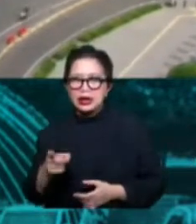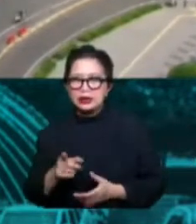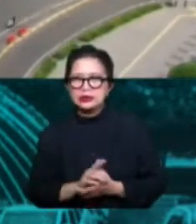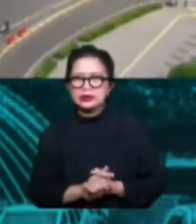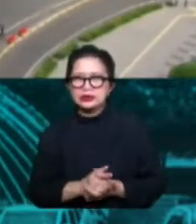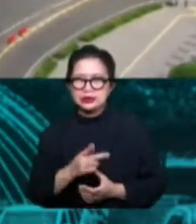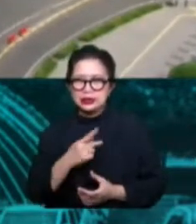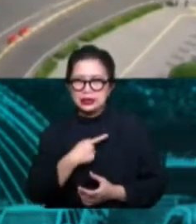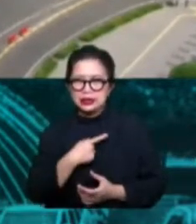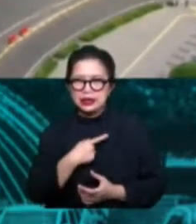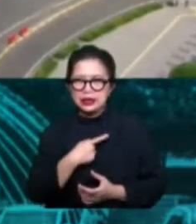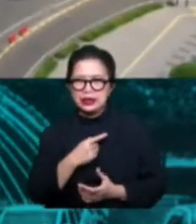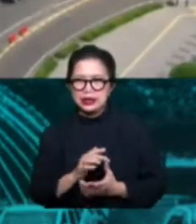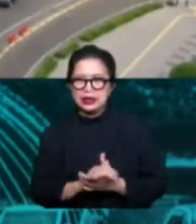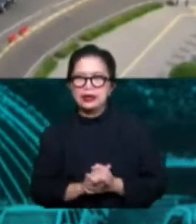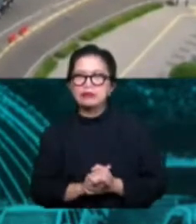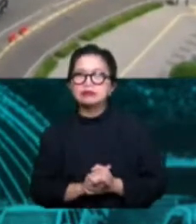reducing the risk for